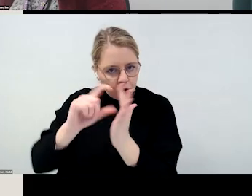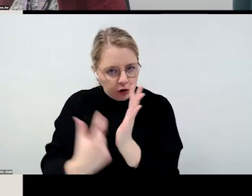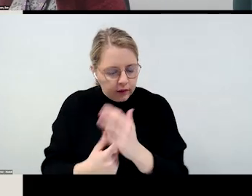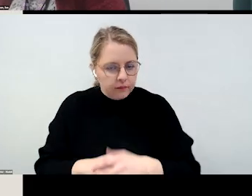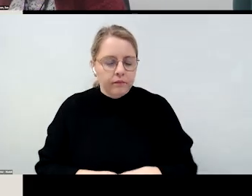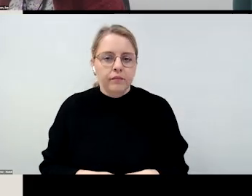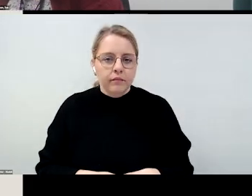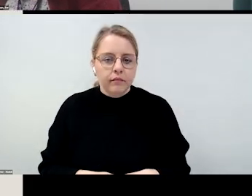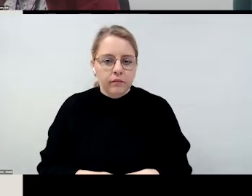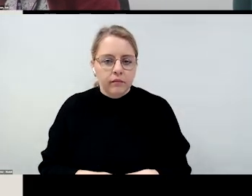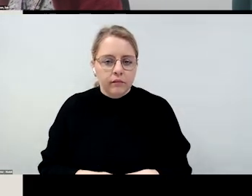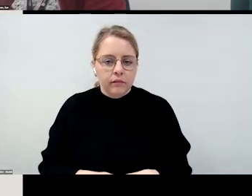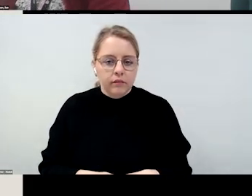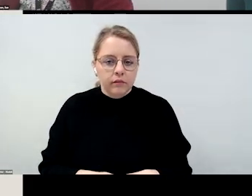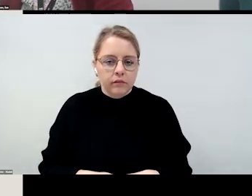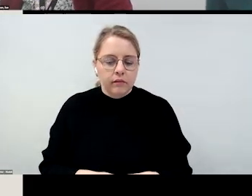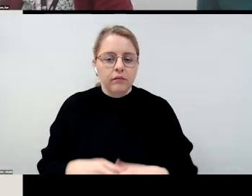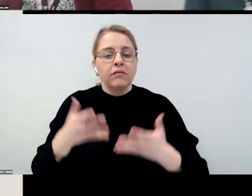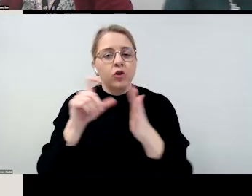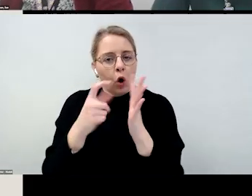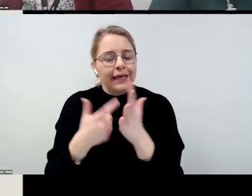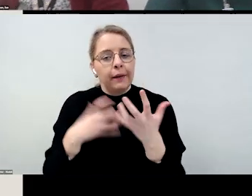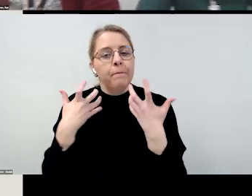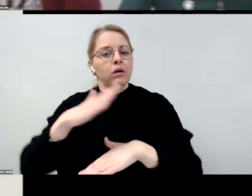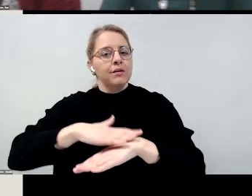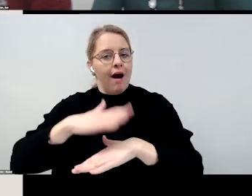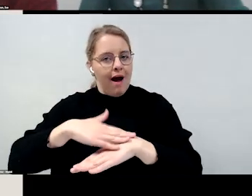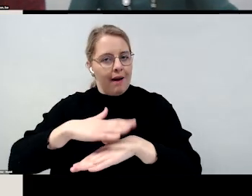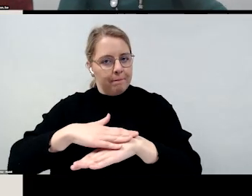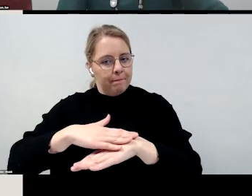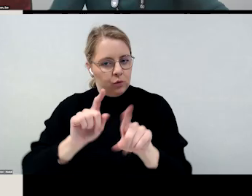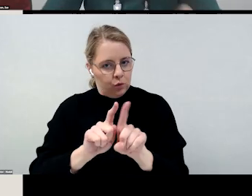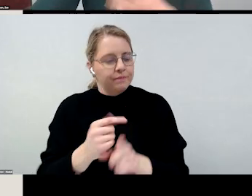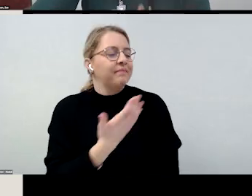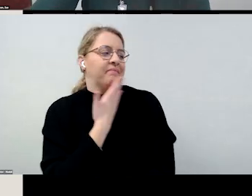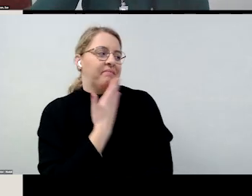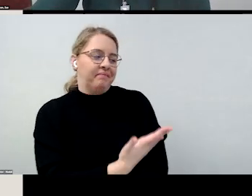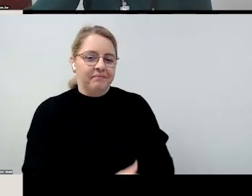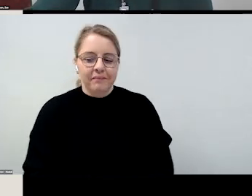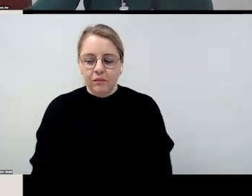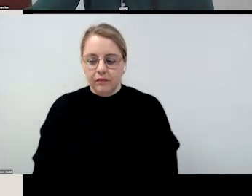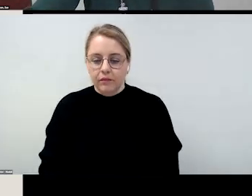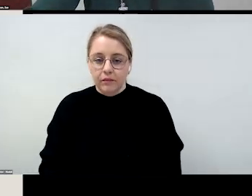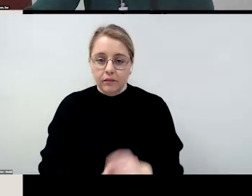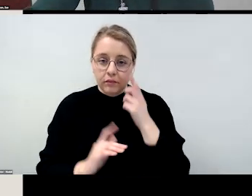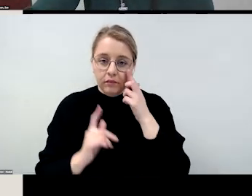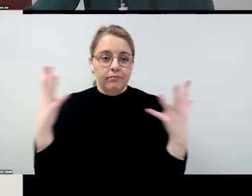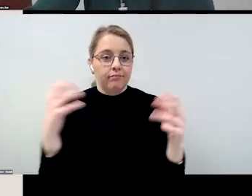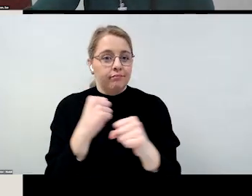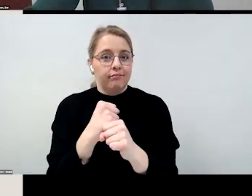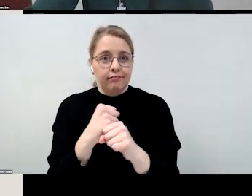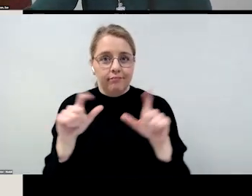Let doctors have more time. Thank you so much, Sue. So that brings us to the end of our